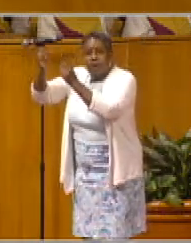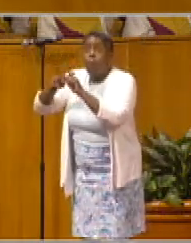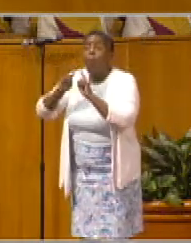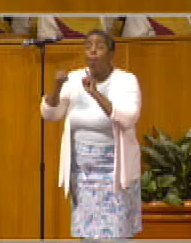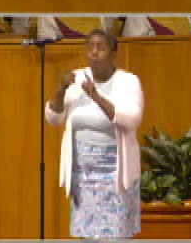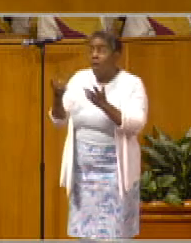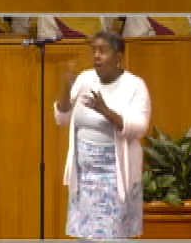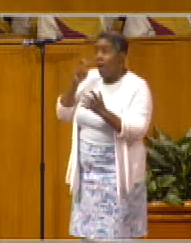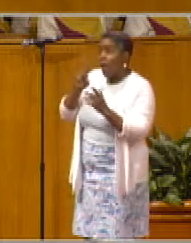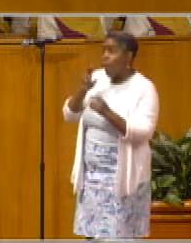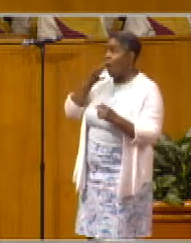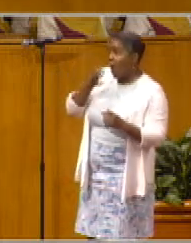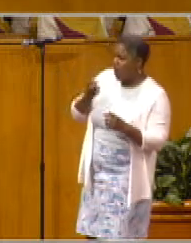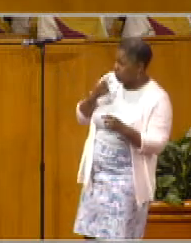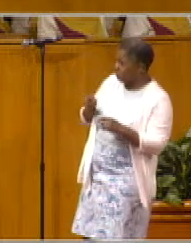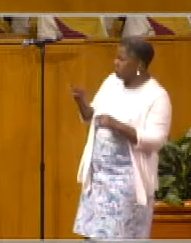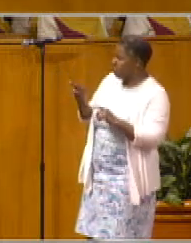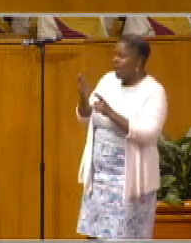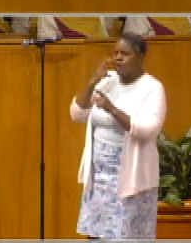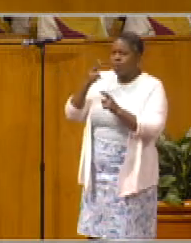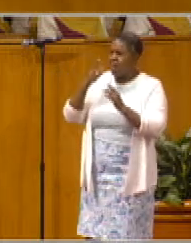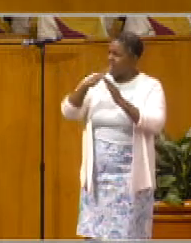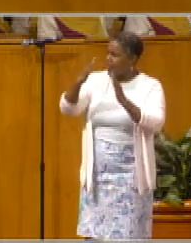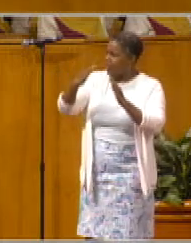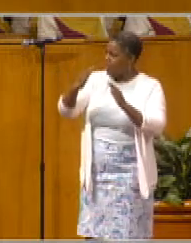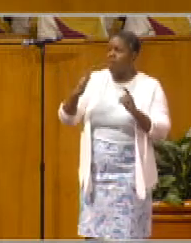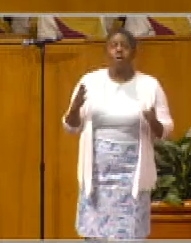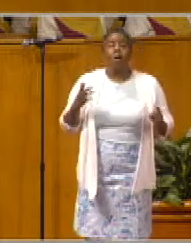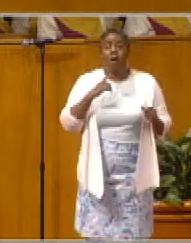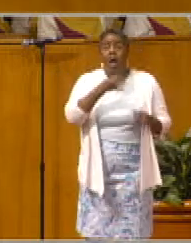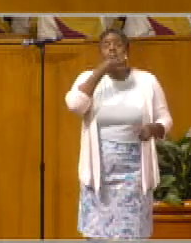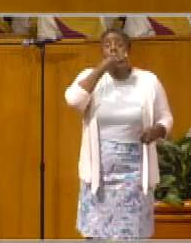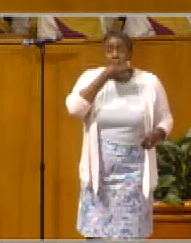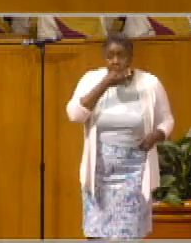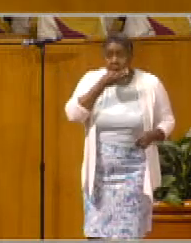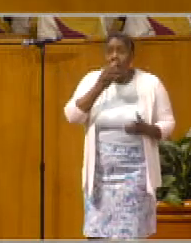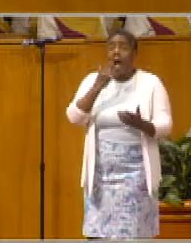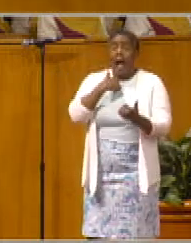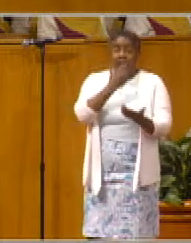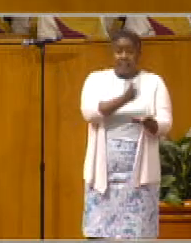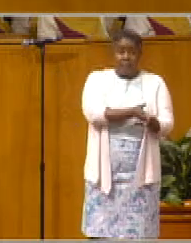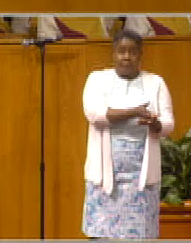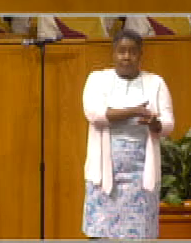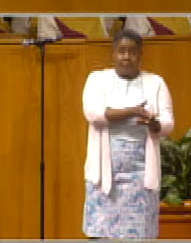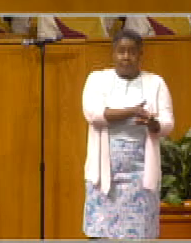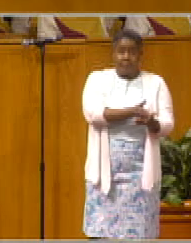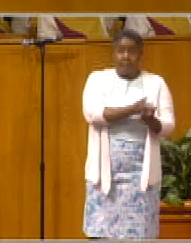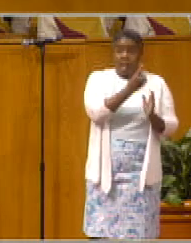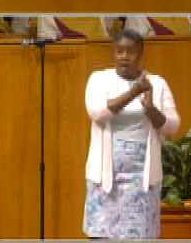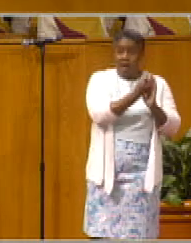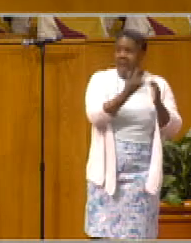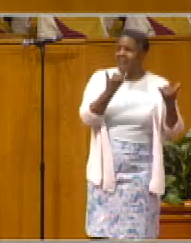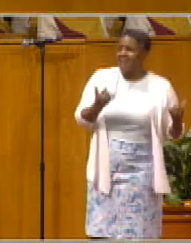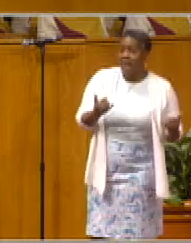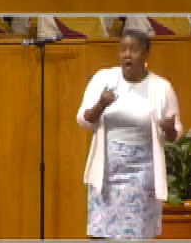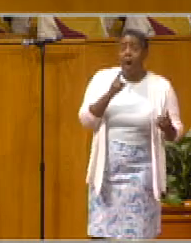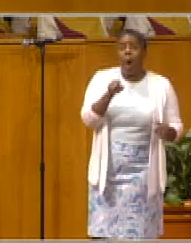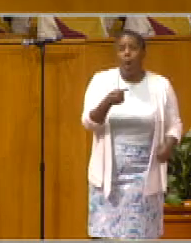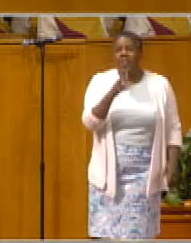ref saw our coach calling timeout, he blew the whistle, I stopped the clock. Now there are